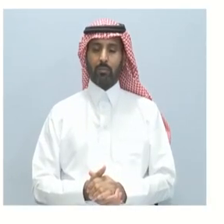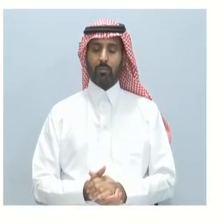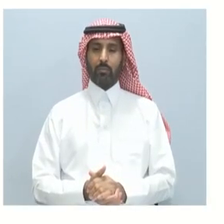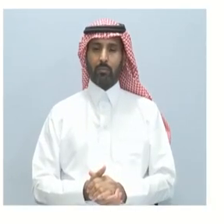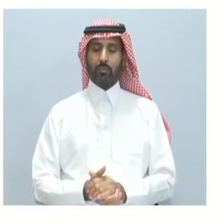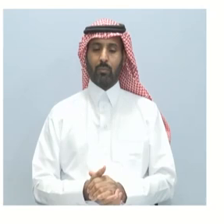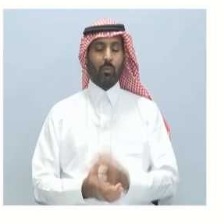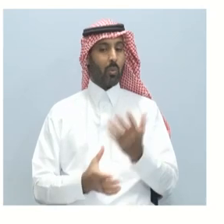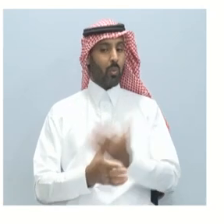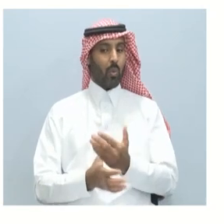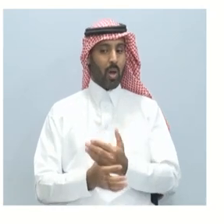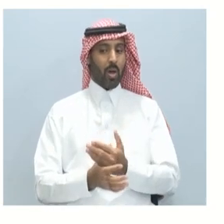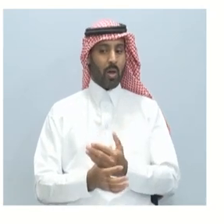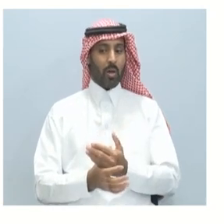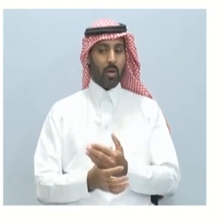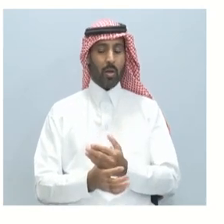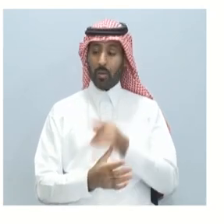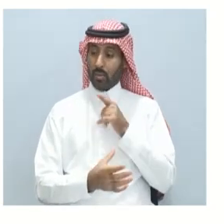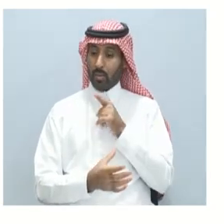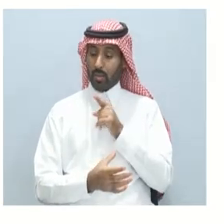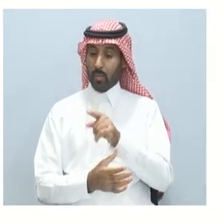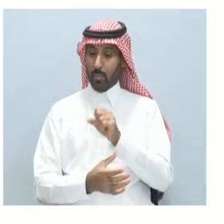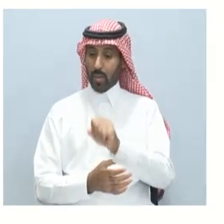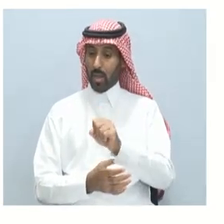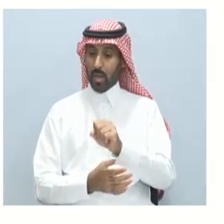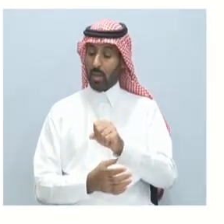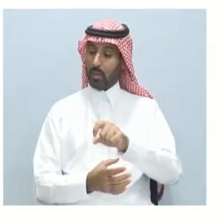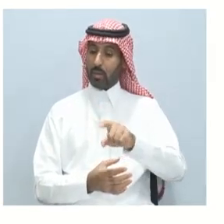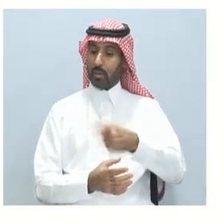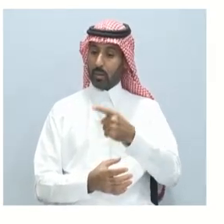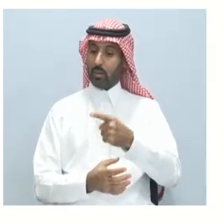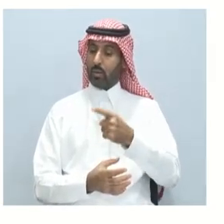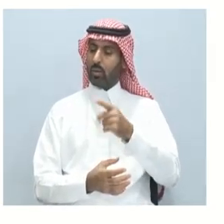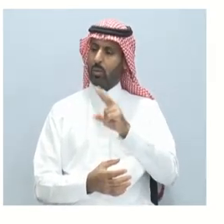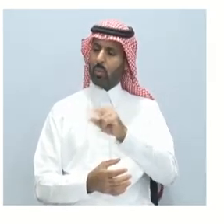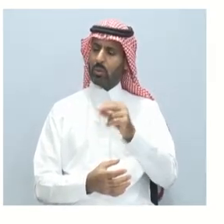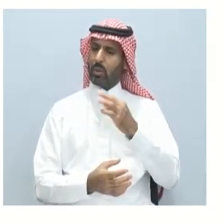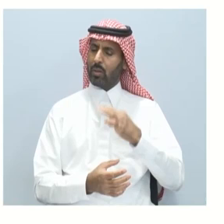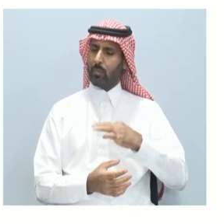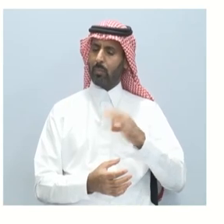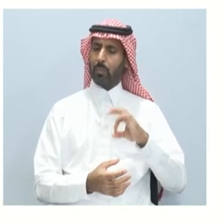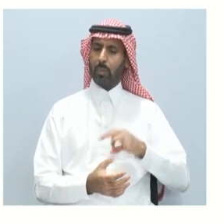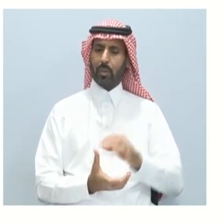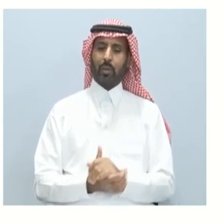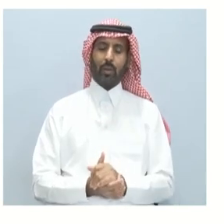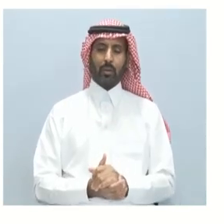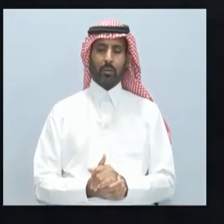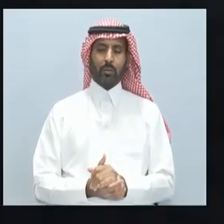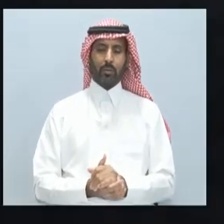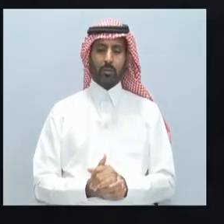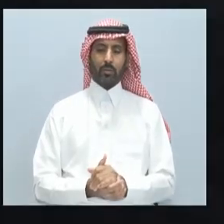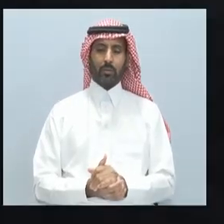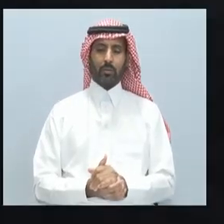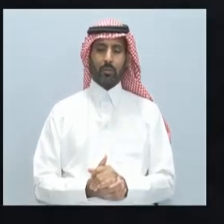Now, why did the writer choose to describe the peculiar incident? What do you think it portrays? So there